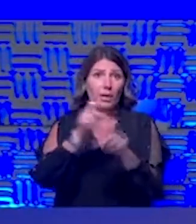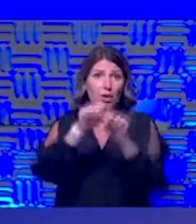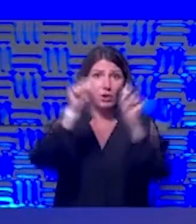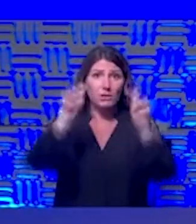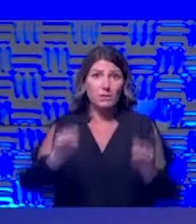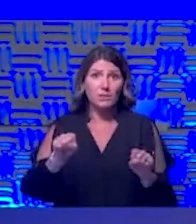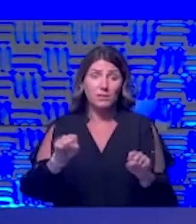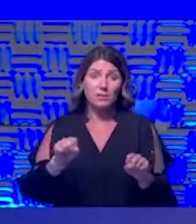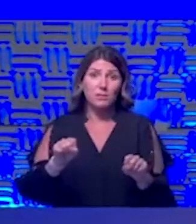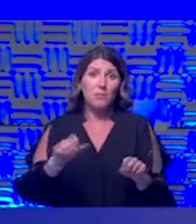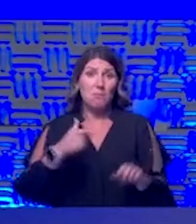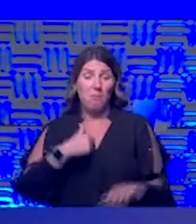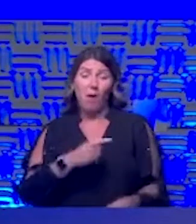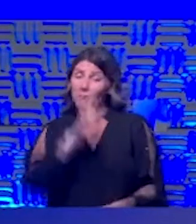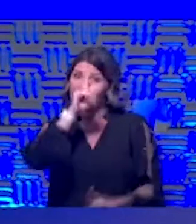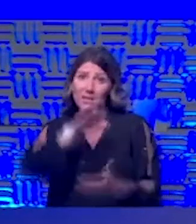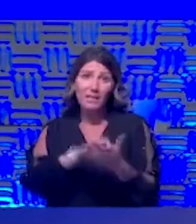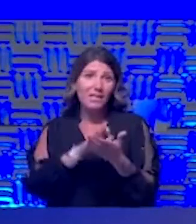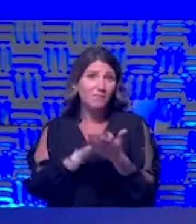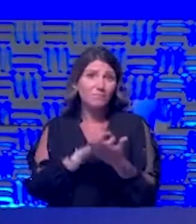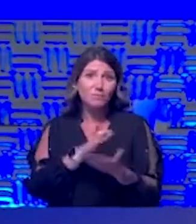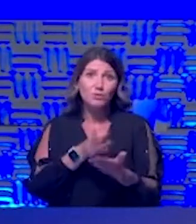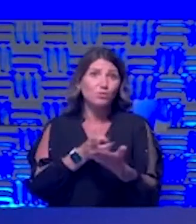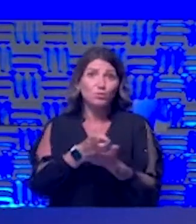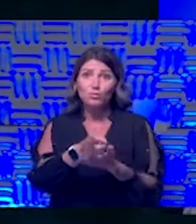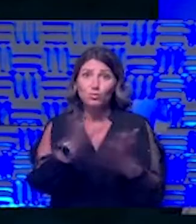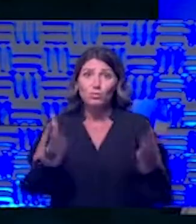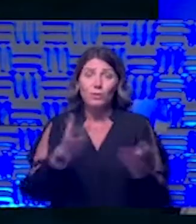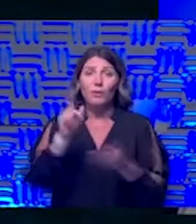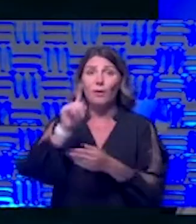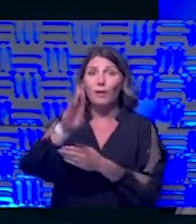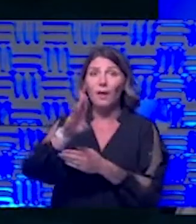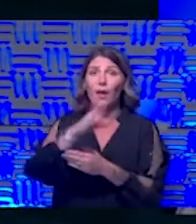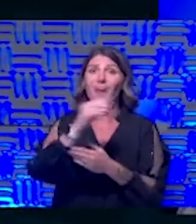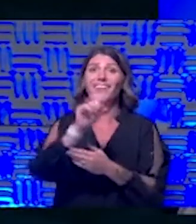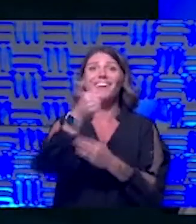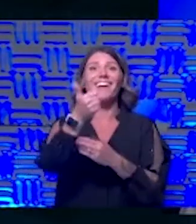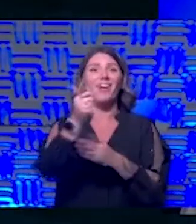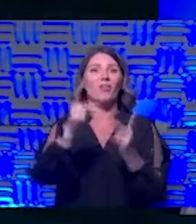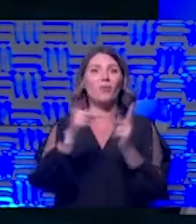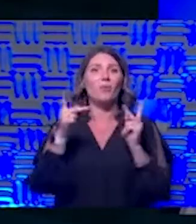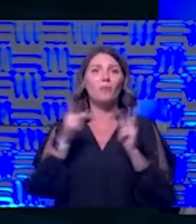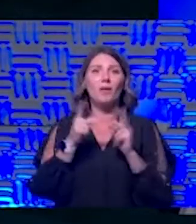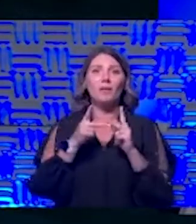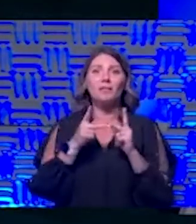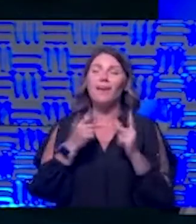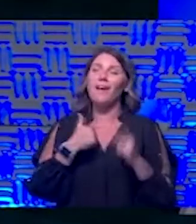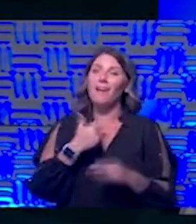be true here at KU, and I think most places would say that it's true. I know a lot of the folks up at the Leavenworth